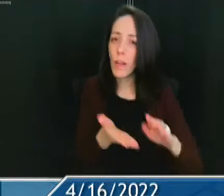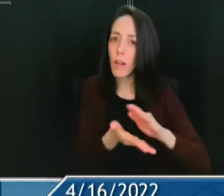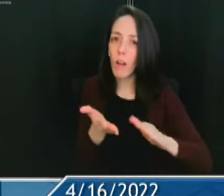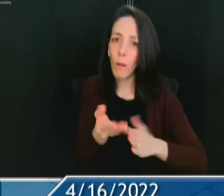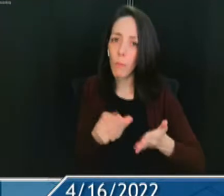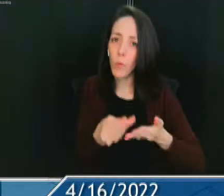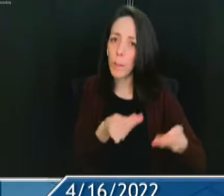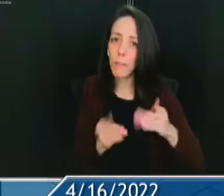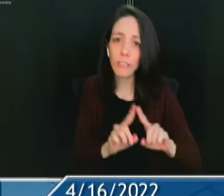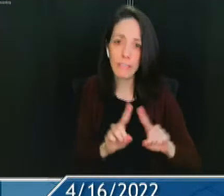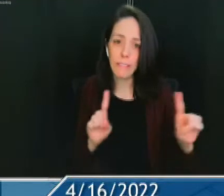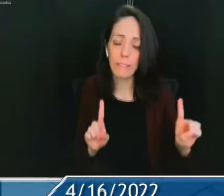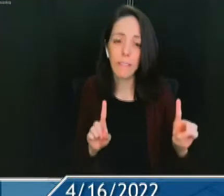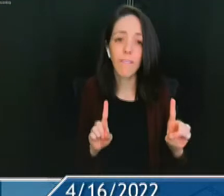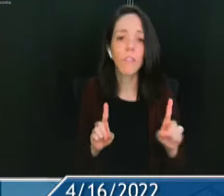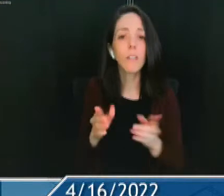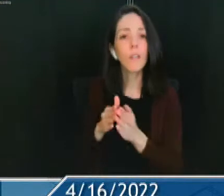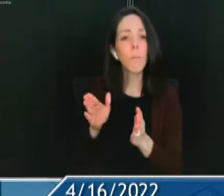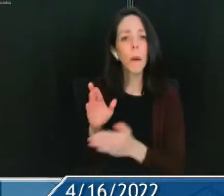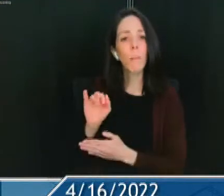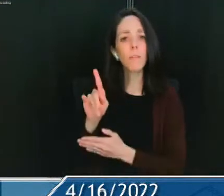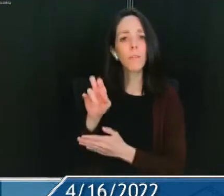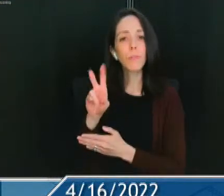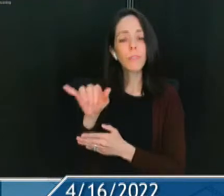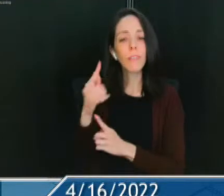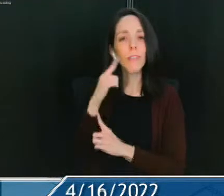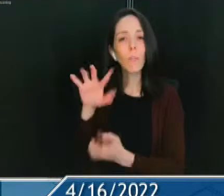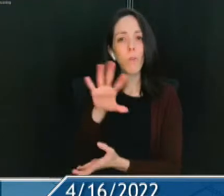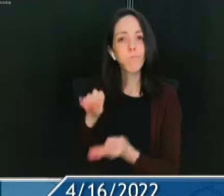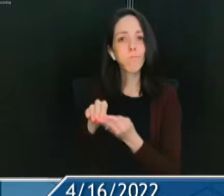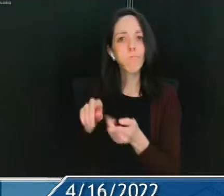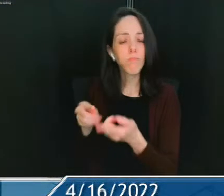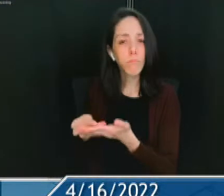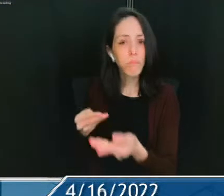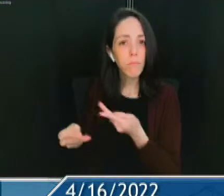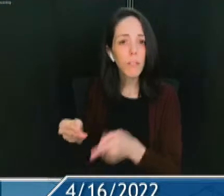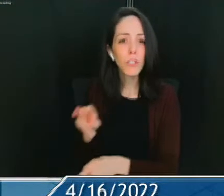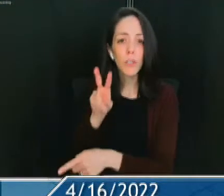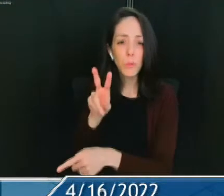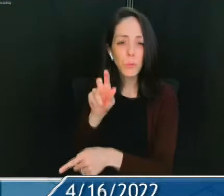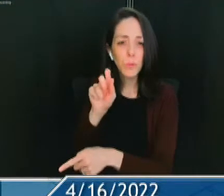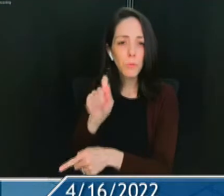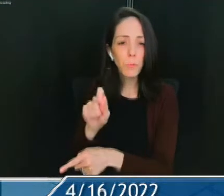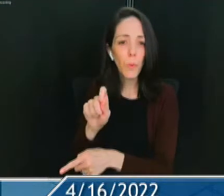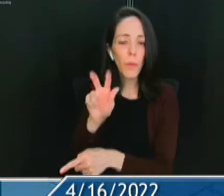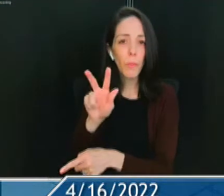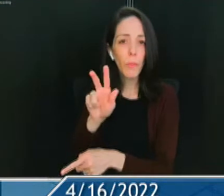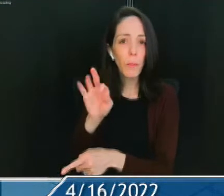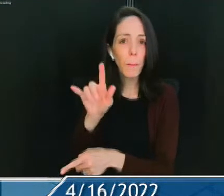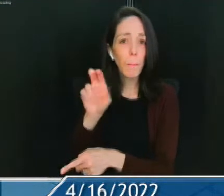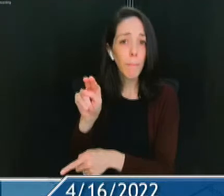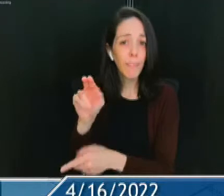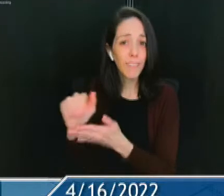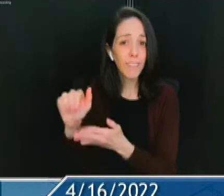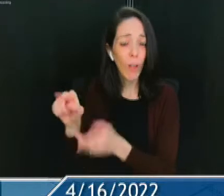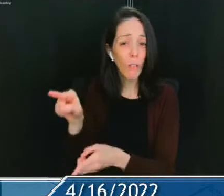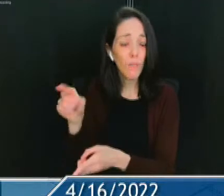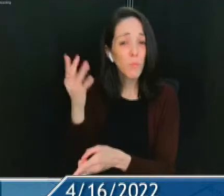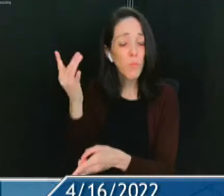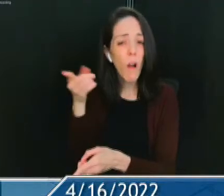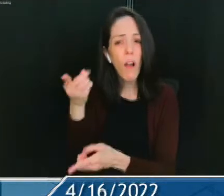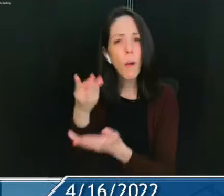utilities is the largest piece of the pie when it comes to our overall budget at about almost $2.3 billion. But that's because both of those